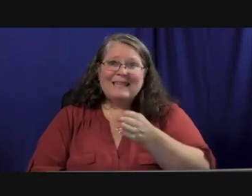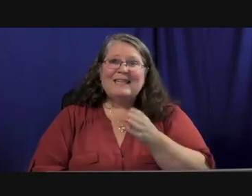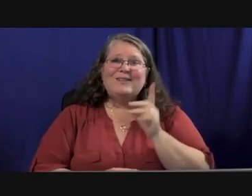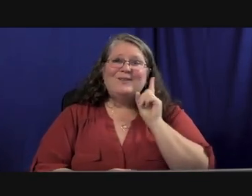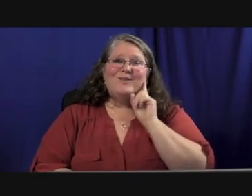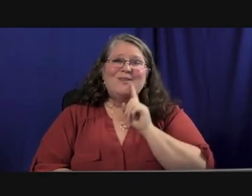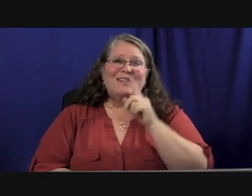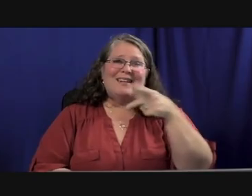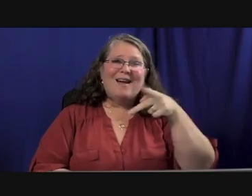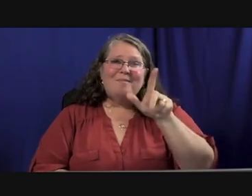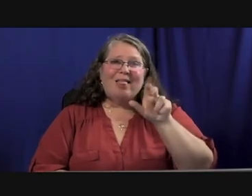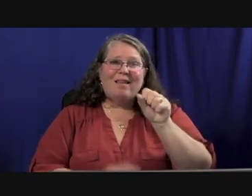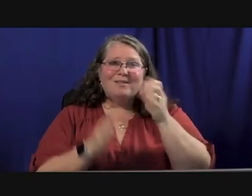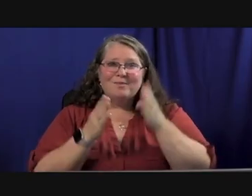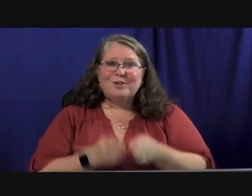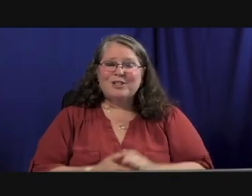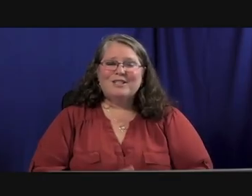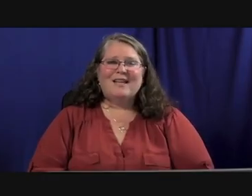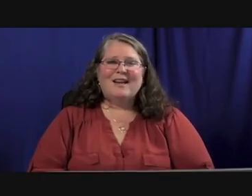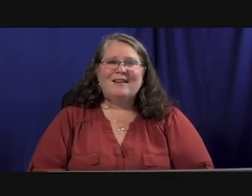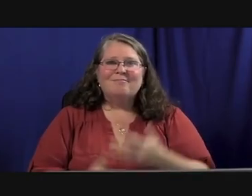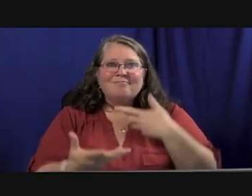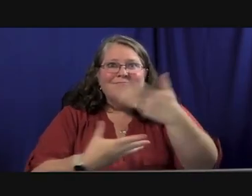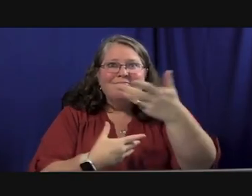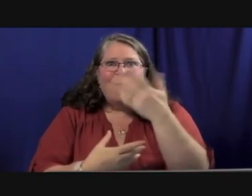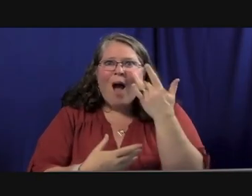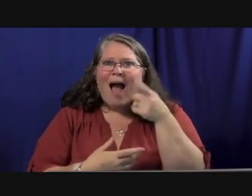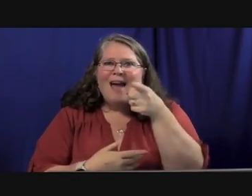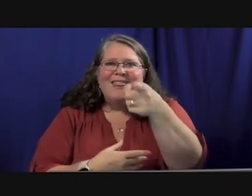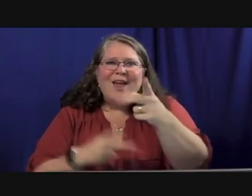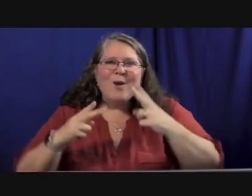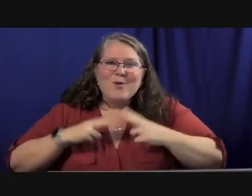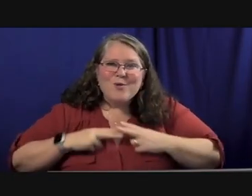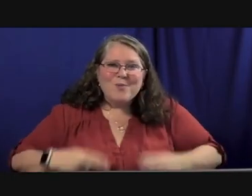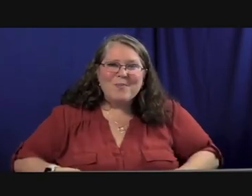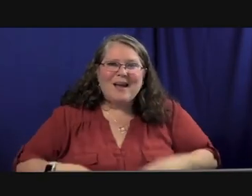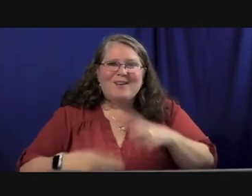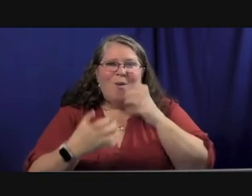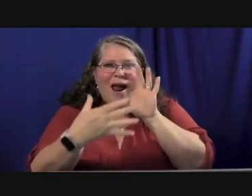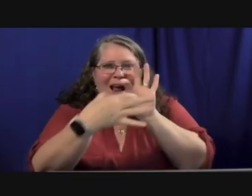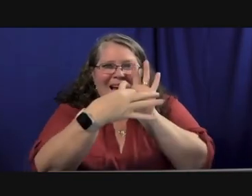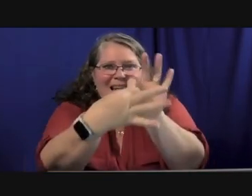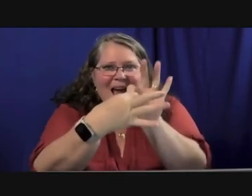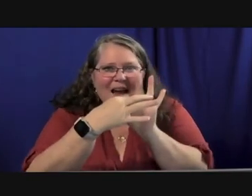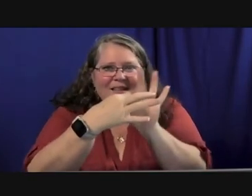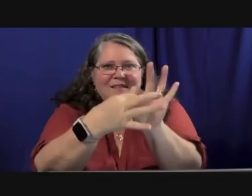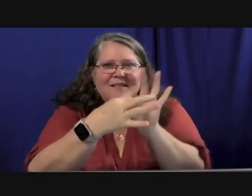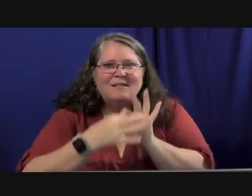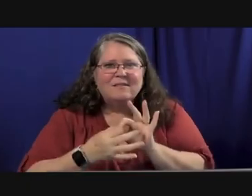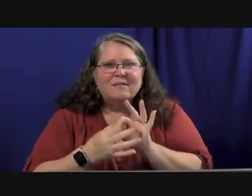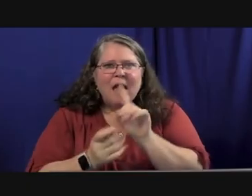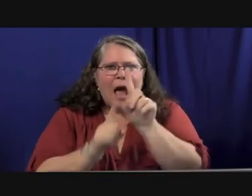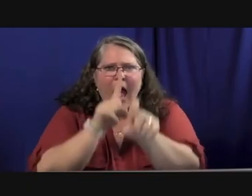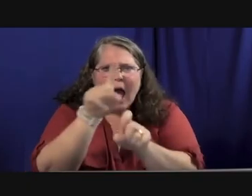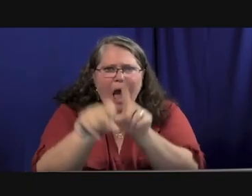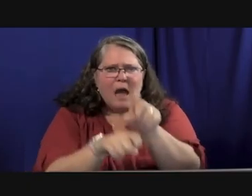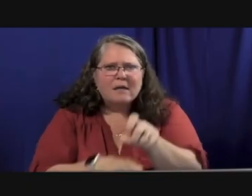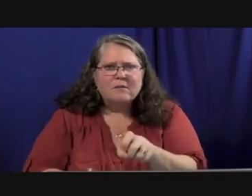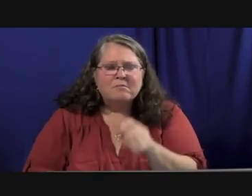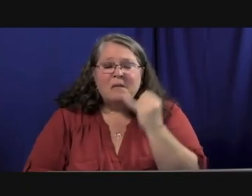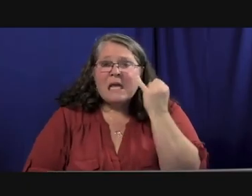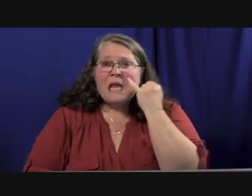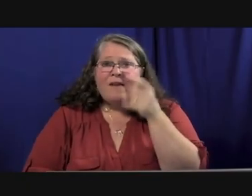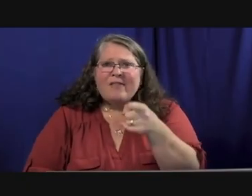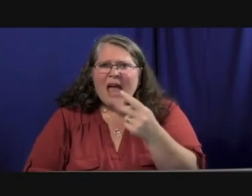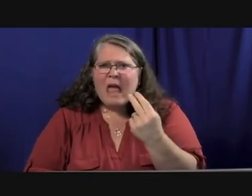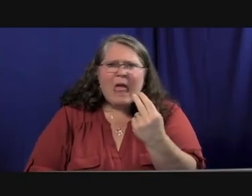Also, making sure that you talk directly to the Deaf Plus person. They are human. You want to build that